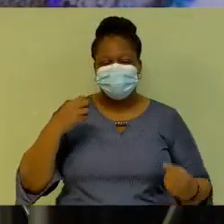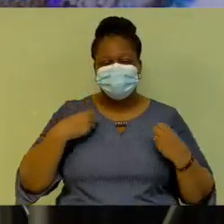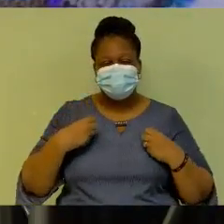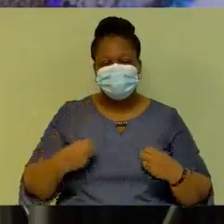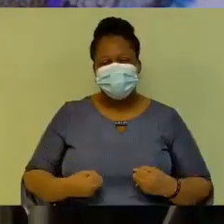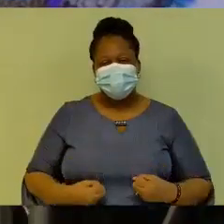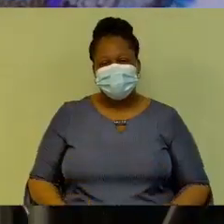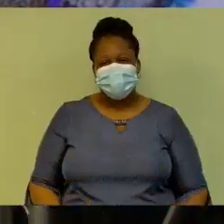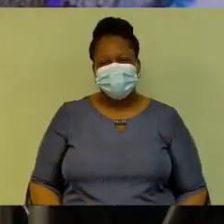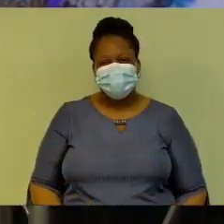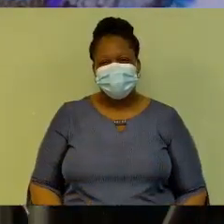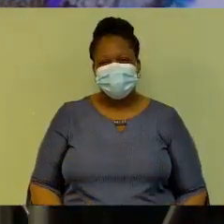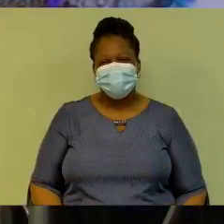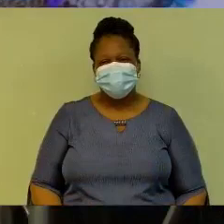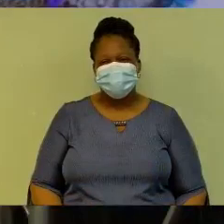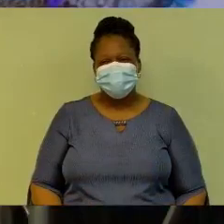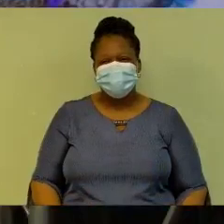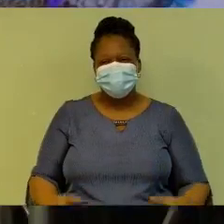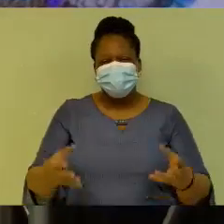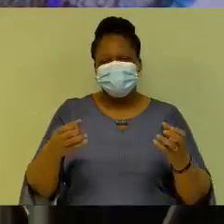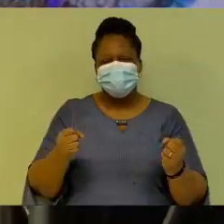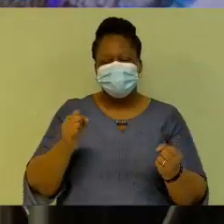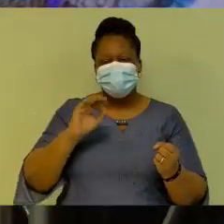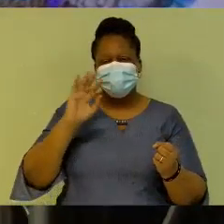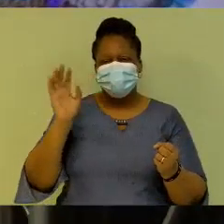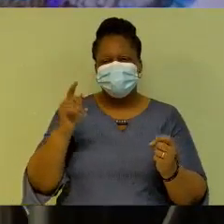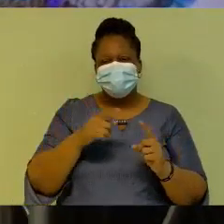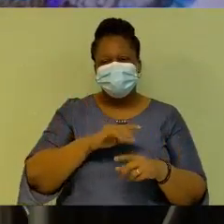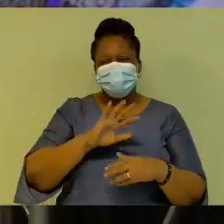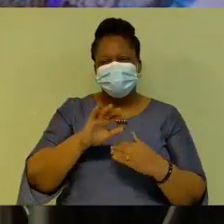Let me acknowledge all the nurses.